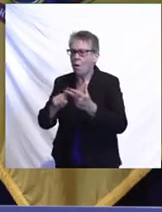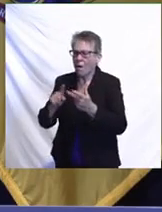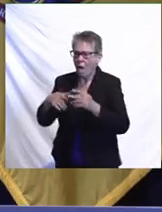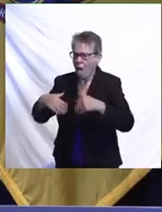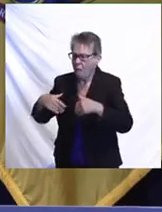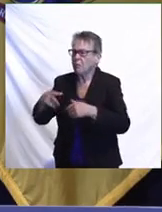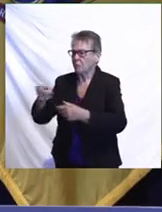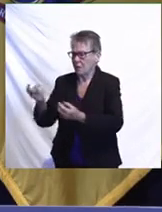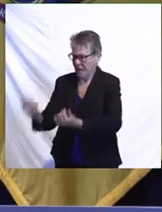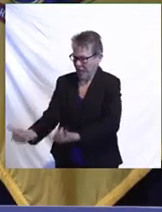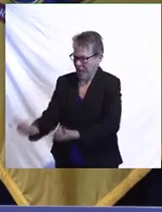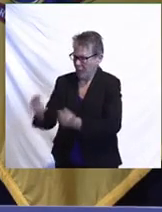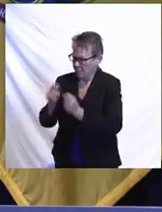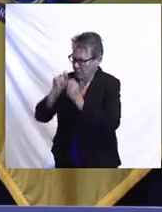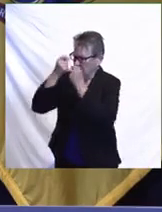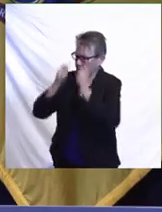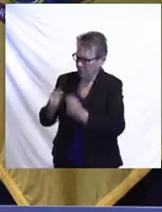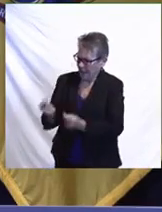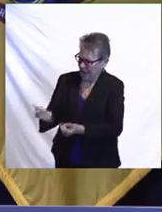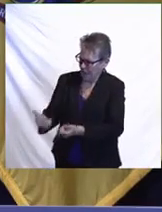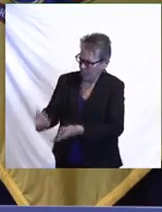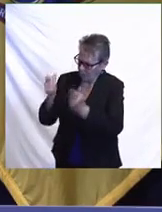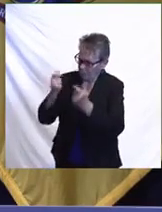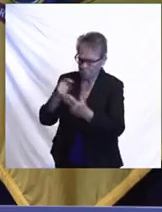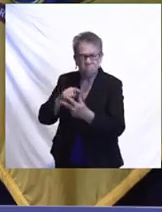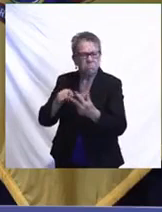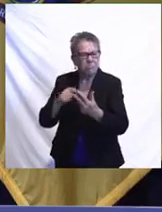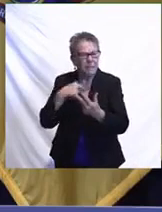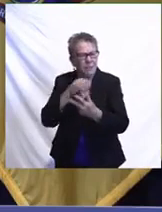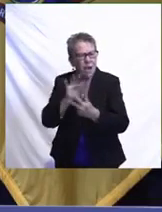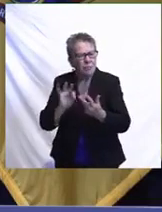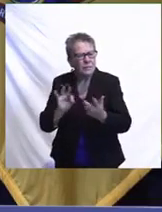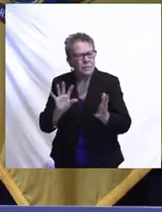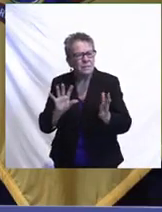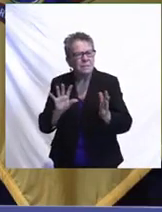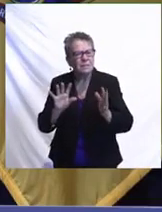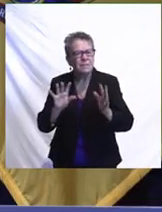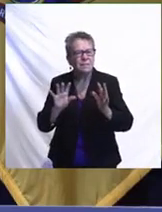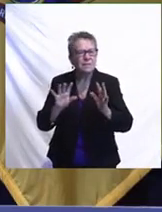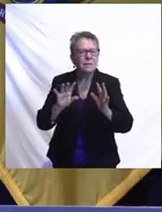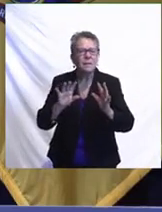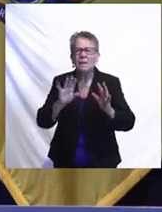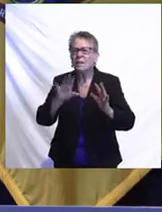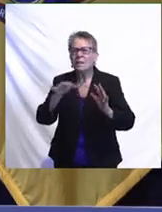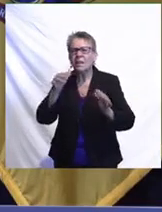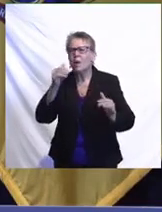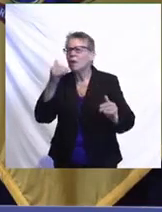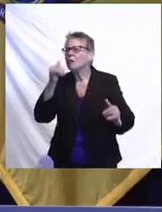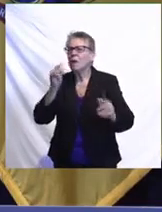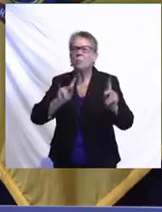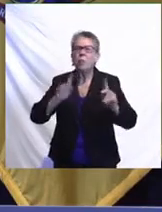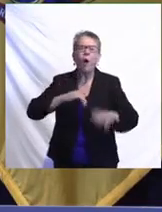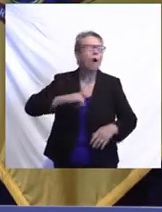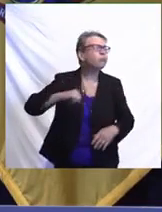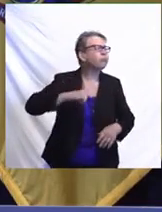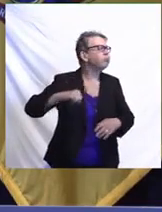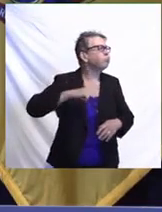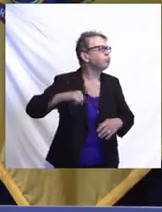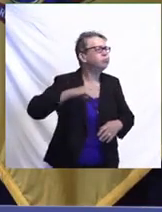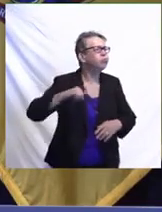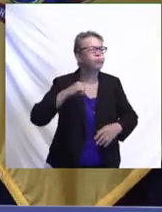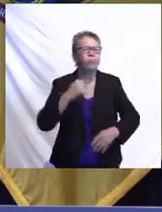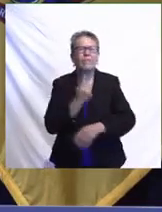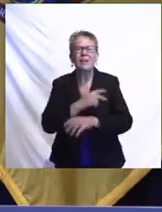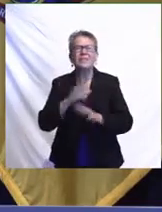each nostril. So it's just ridiculous. And I have, treason is beyond me, but let's stop